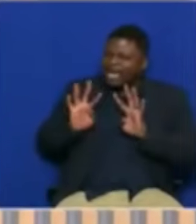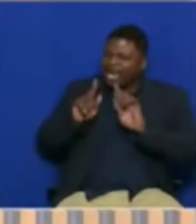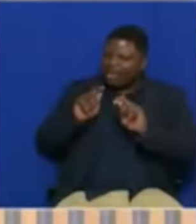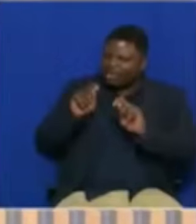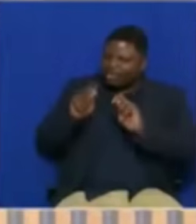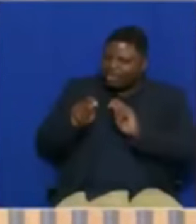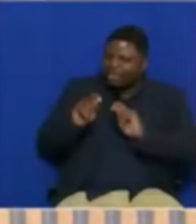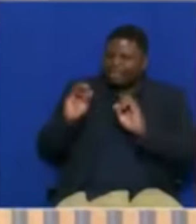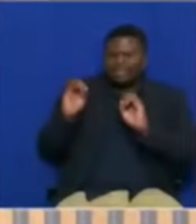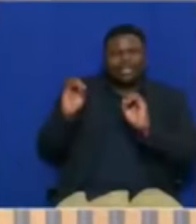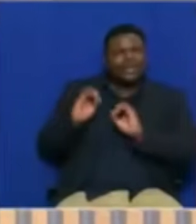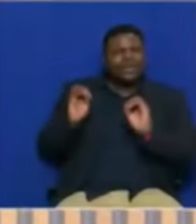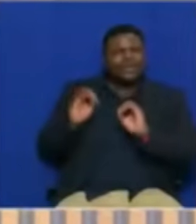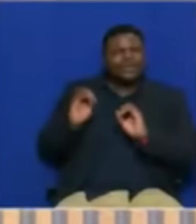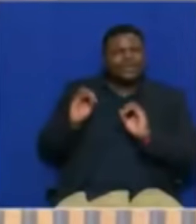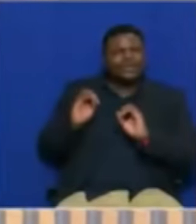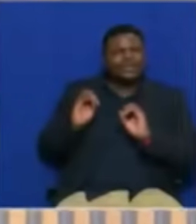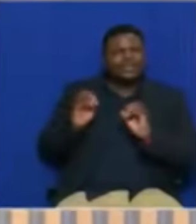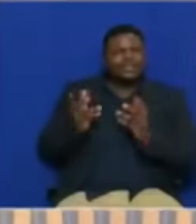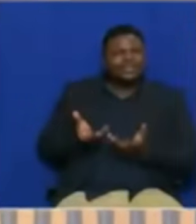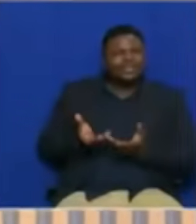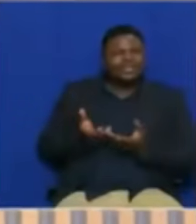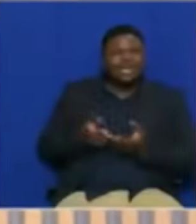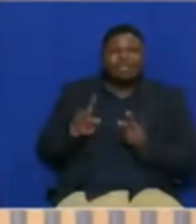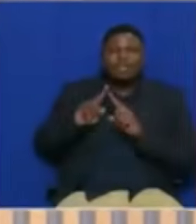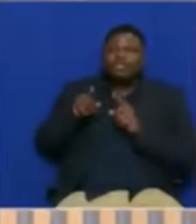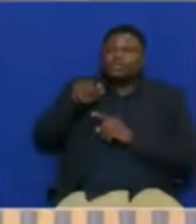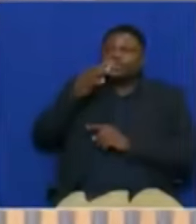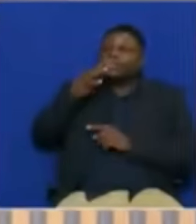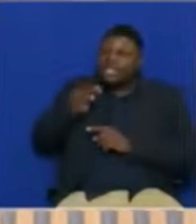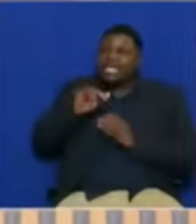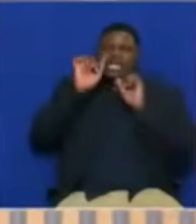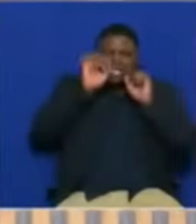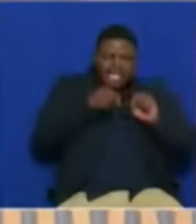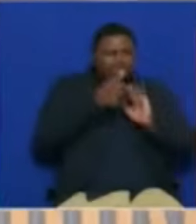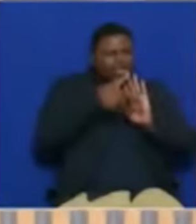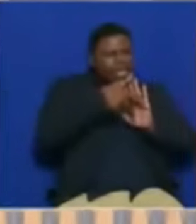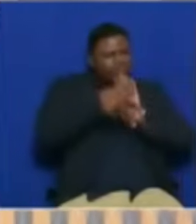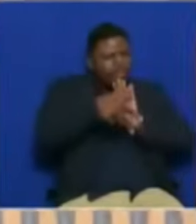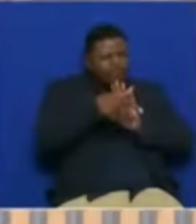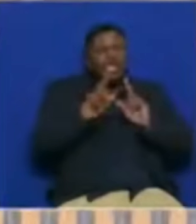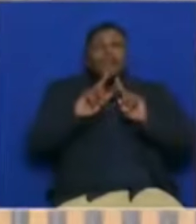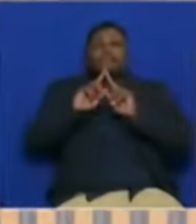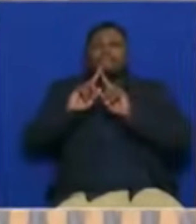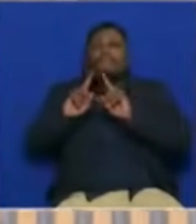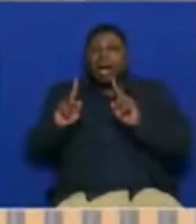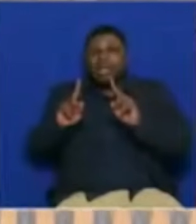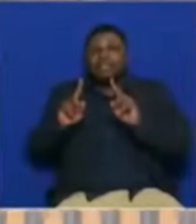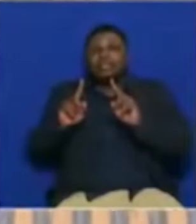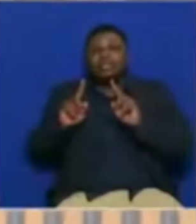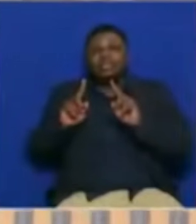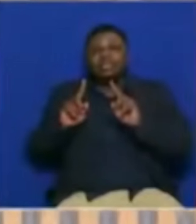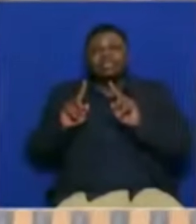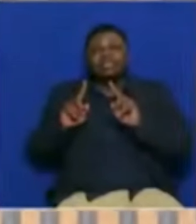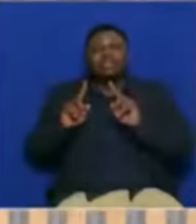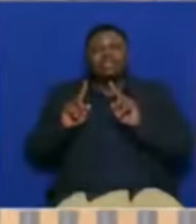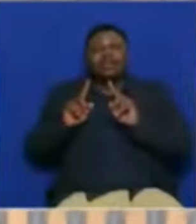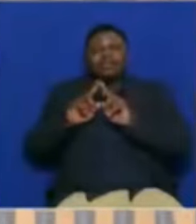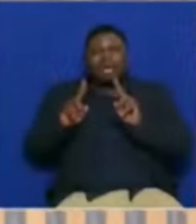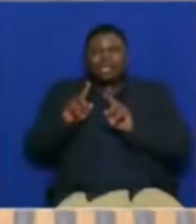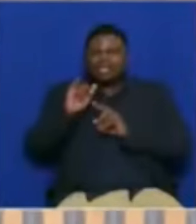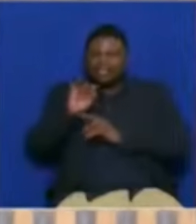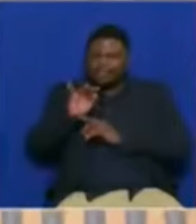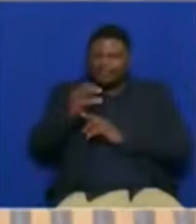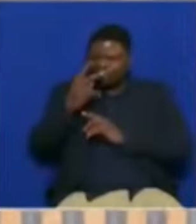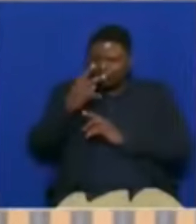said, well, yeah, it was approved, but if you look at the three different panels constituted,